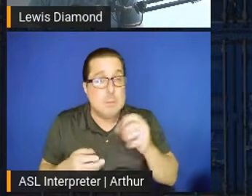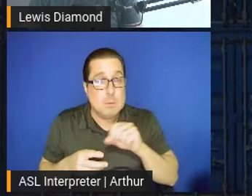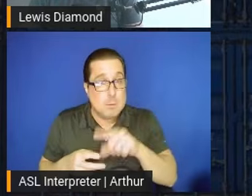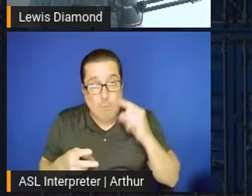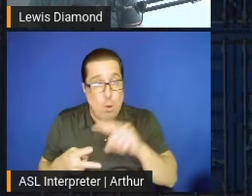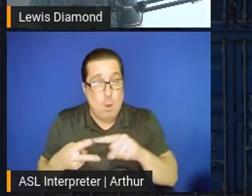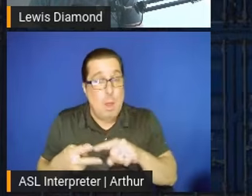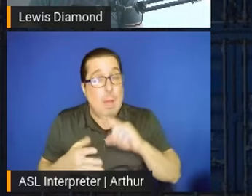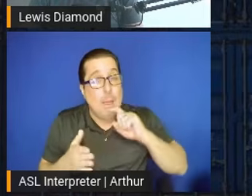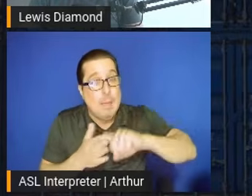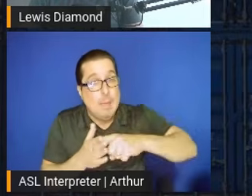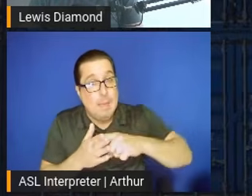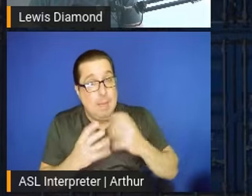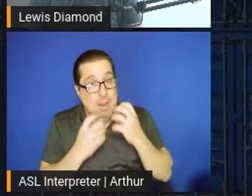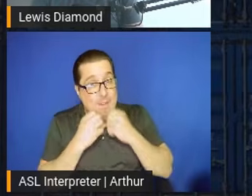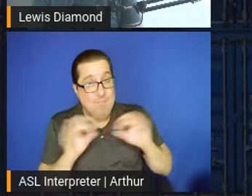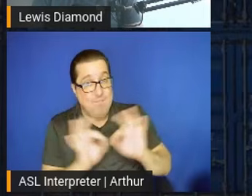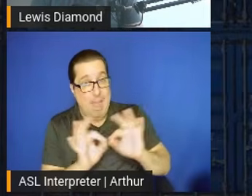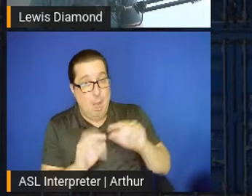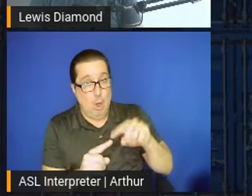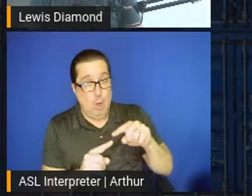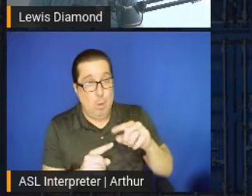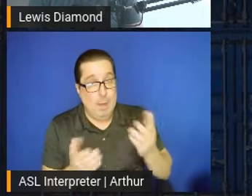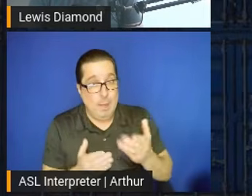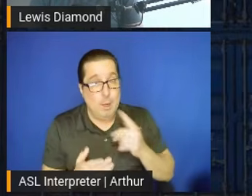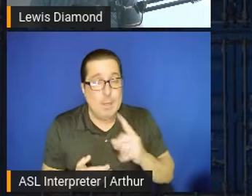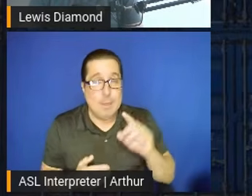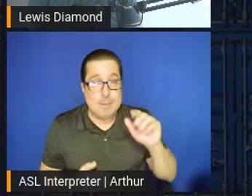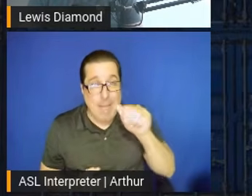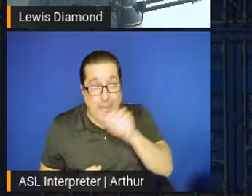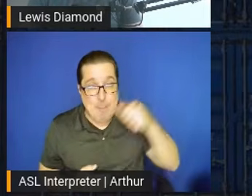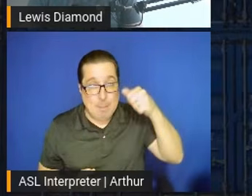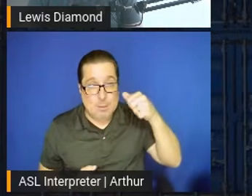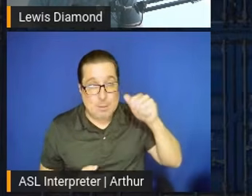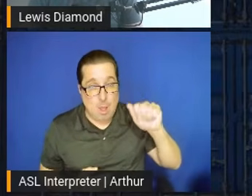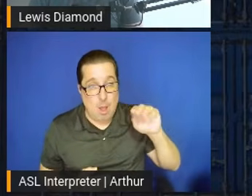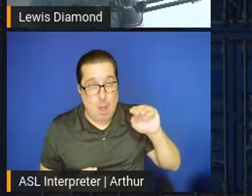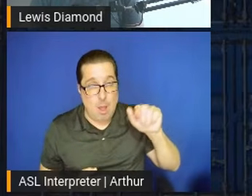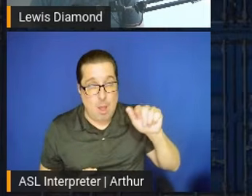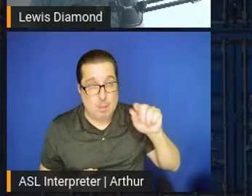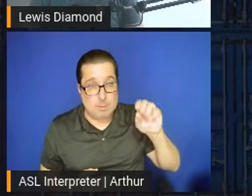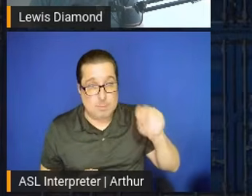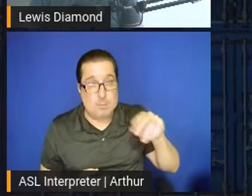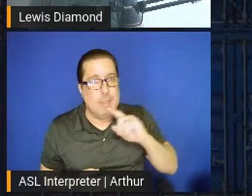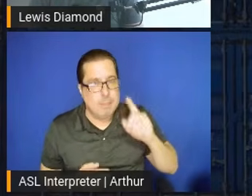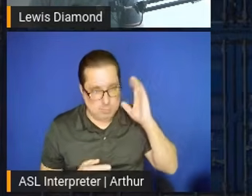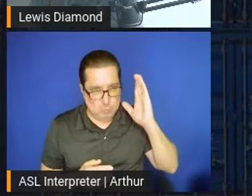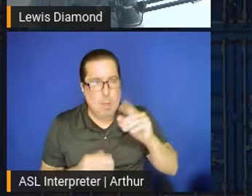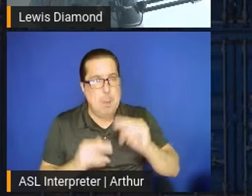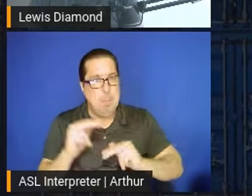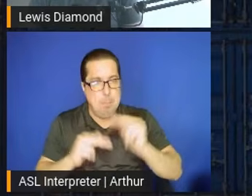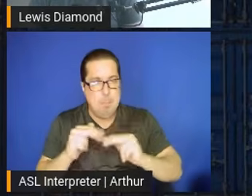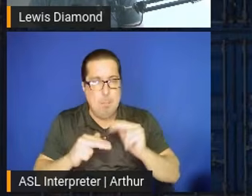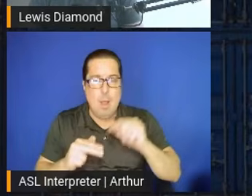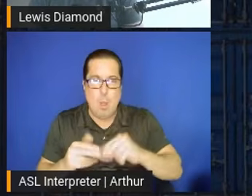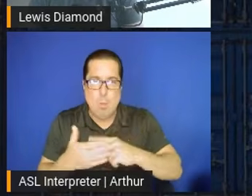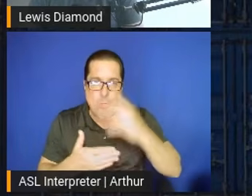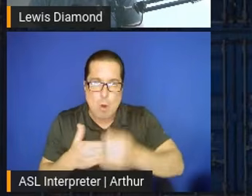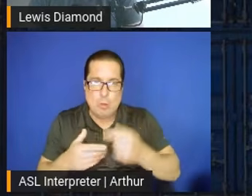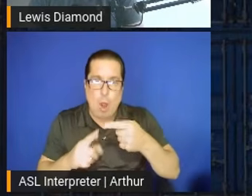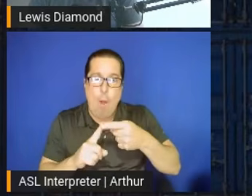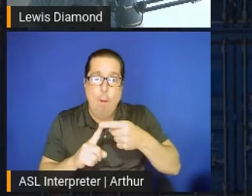really is we, as in Amazon, is the one that is going to build these projects from